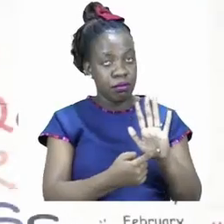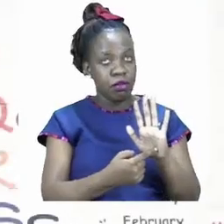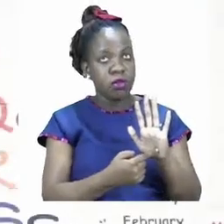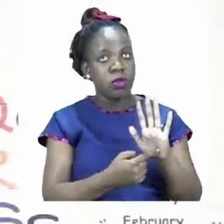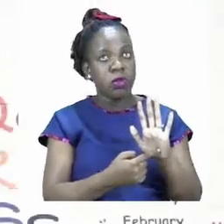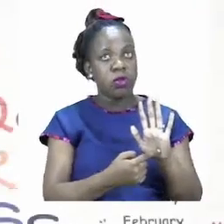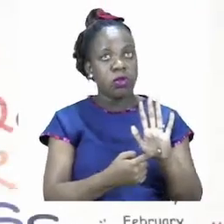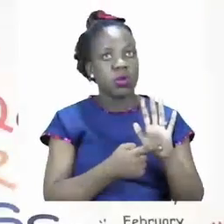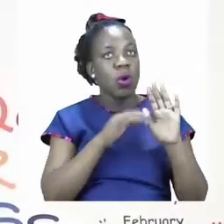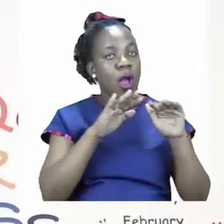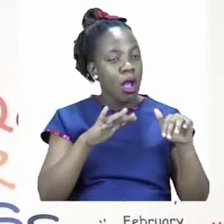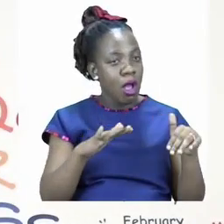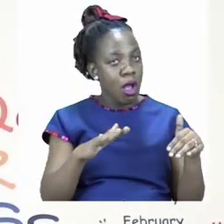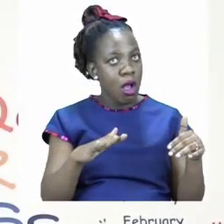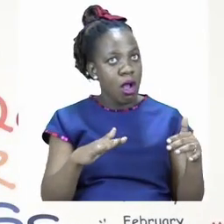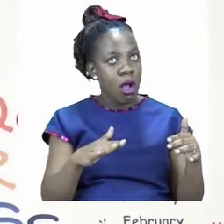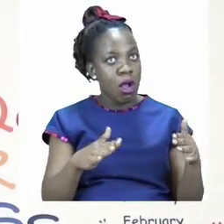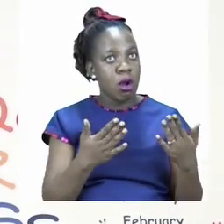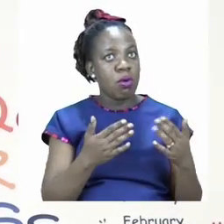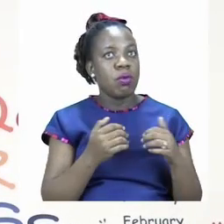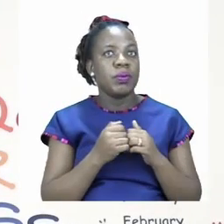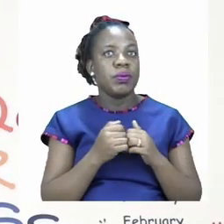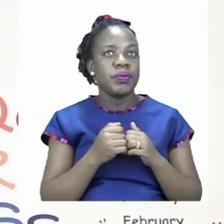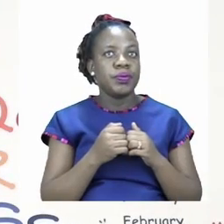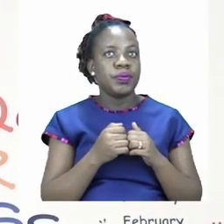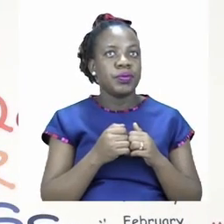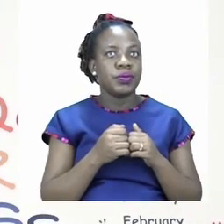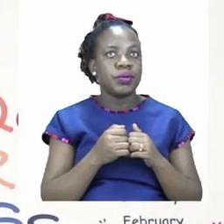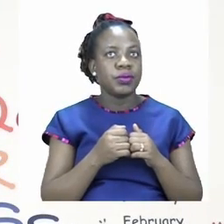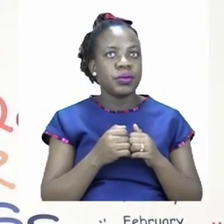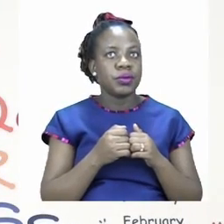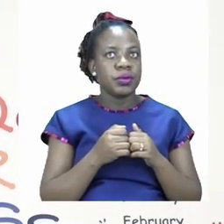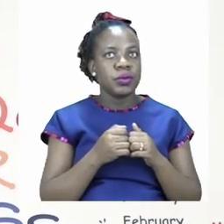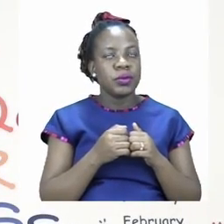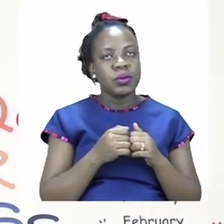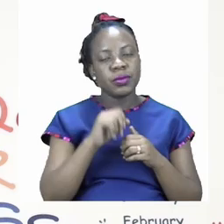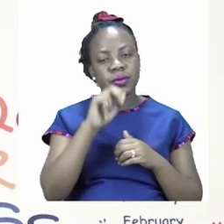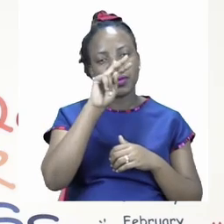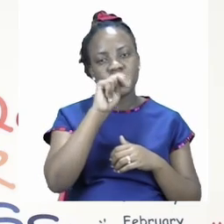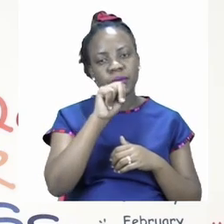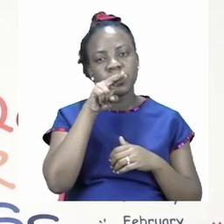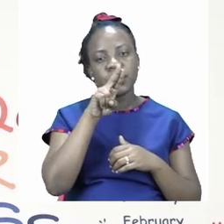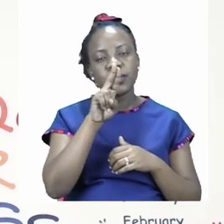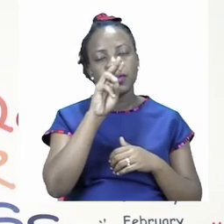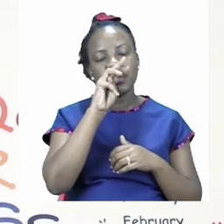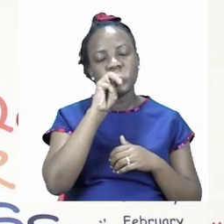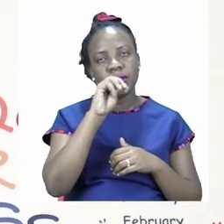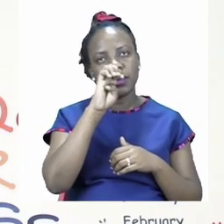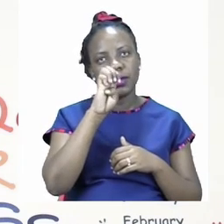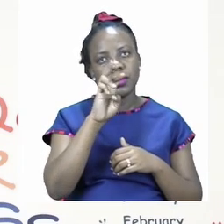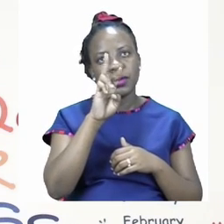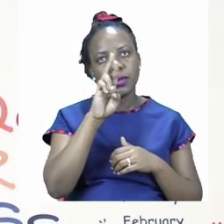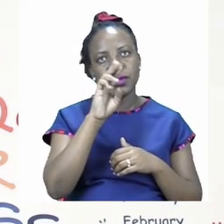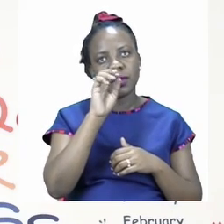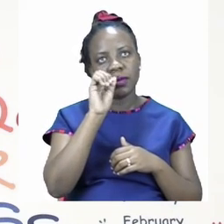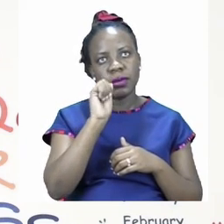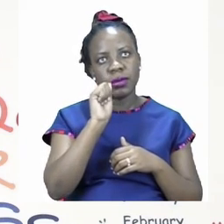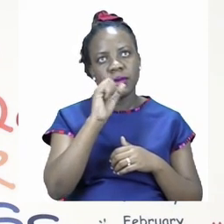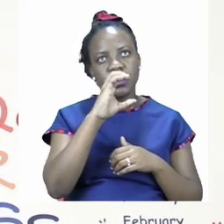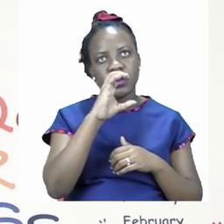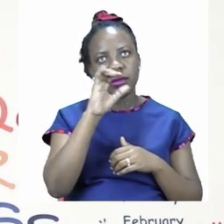we're writing them in numerals, which means numbers. Here we have the words